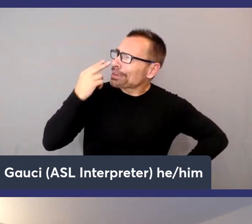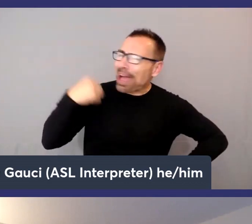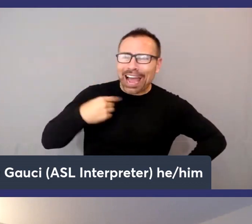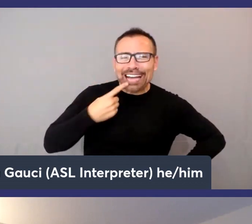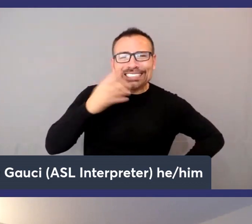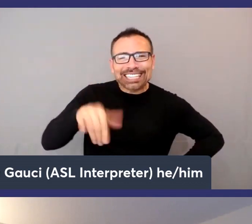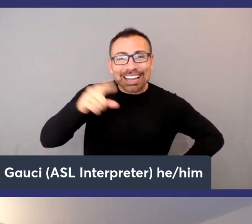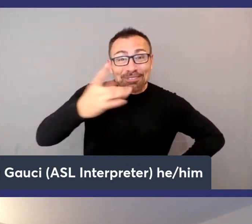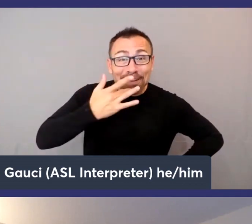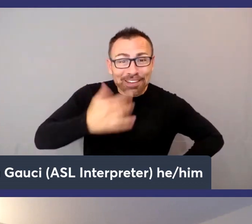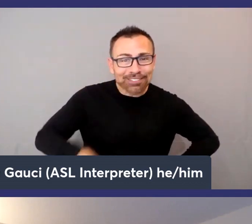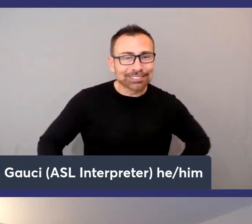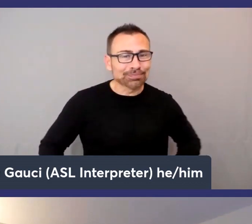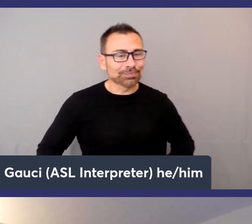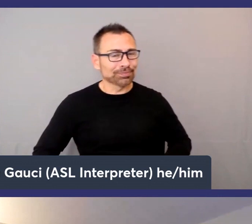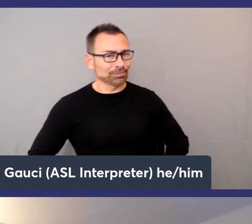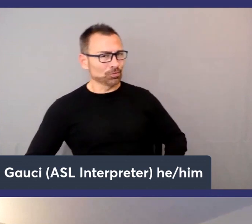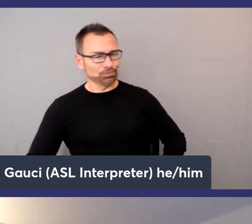that one, man. Wow.